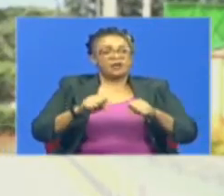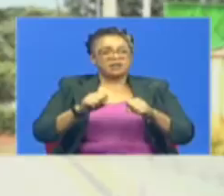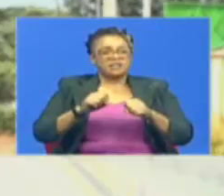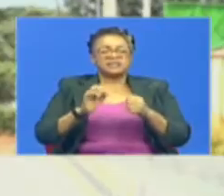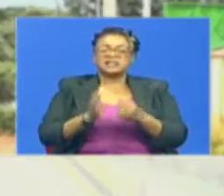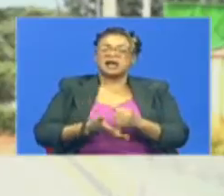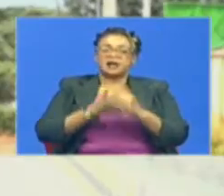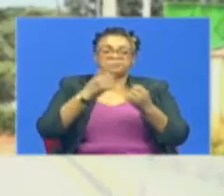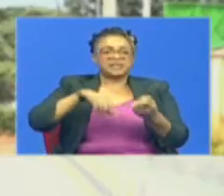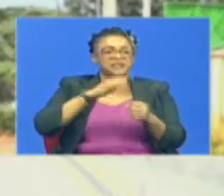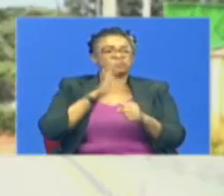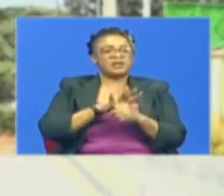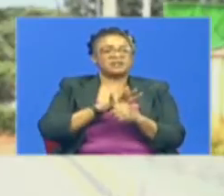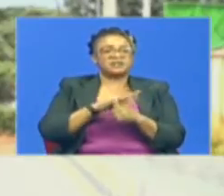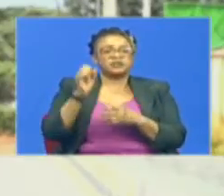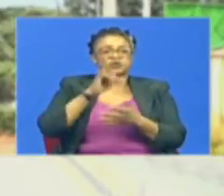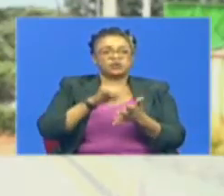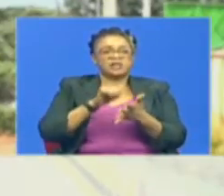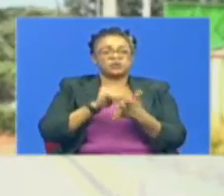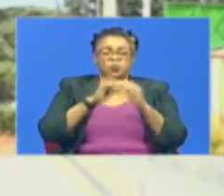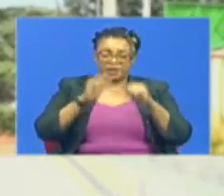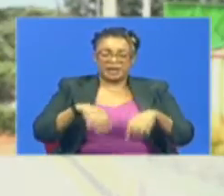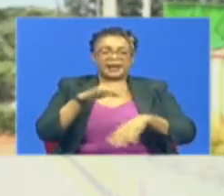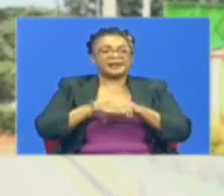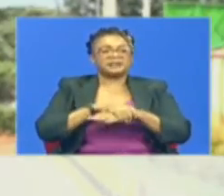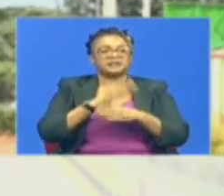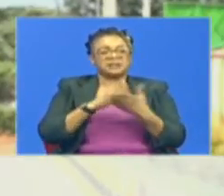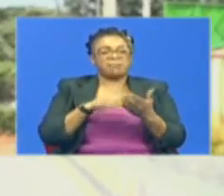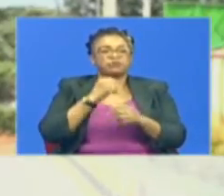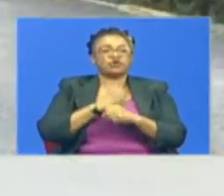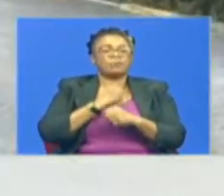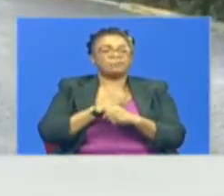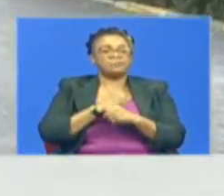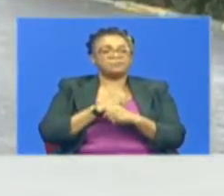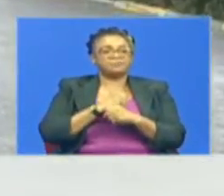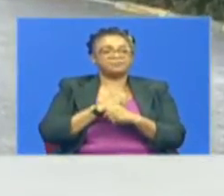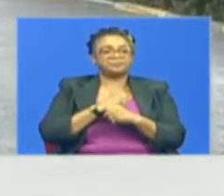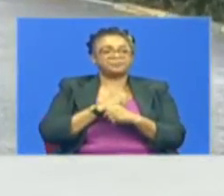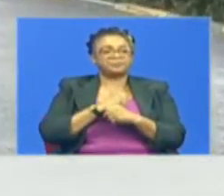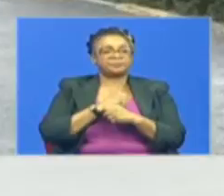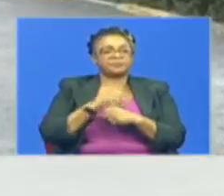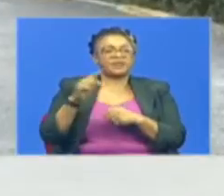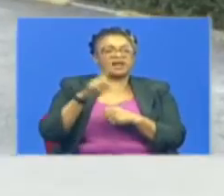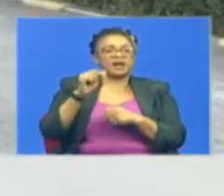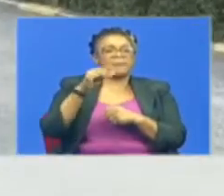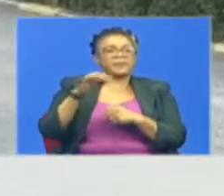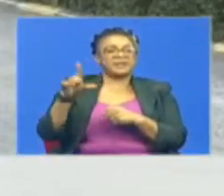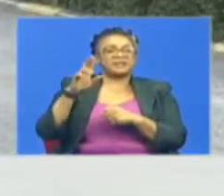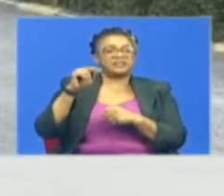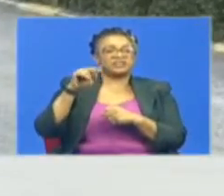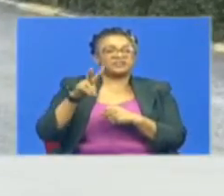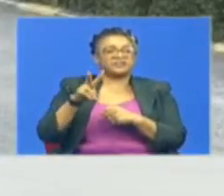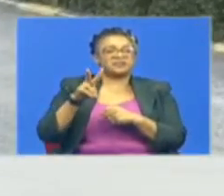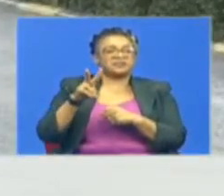imetusaidia ili tupate kazi hapo ndani. Gabriel Kudaka, NTV.